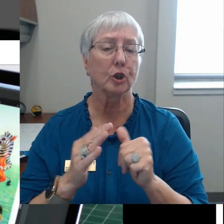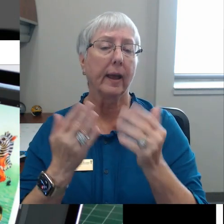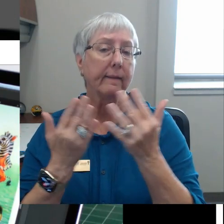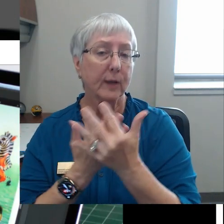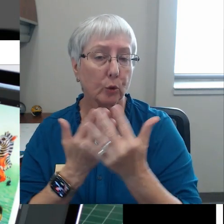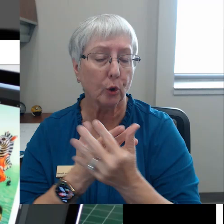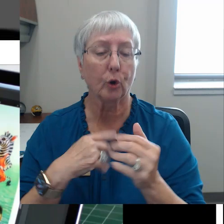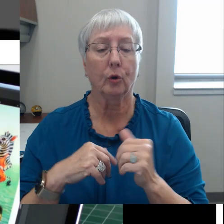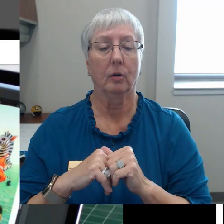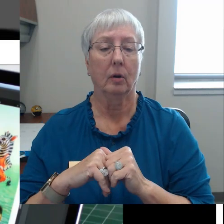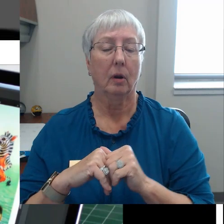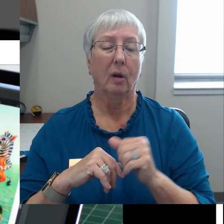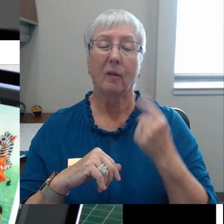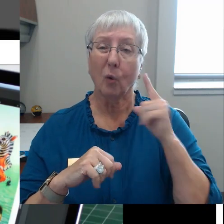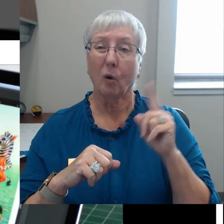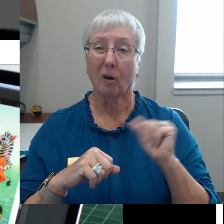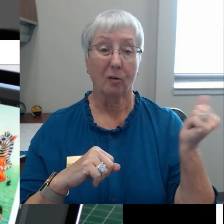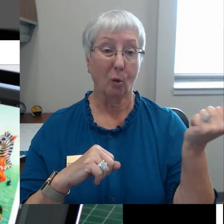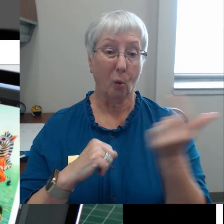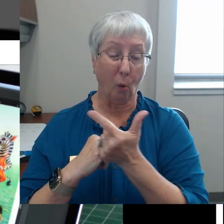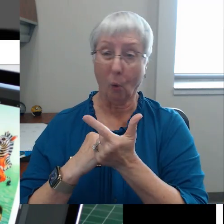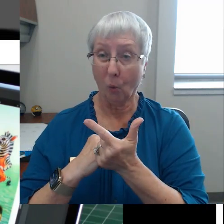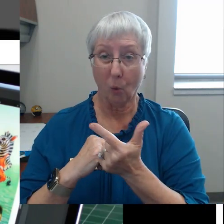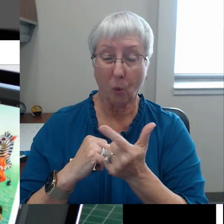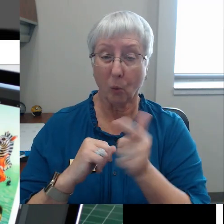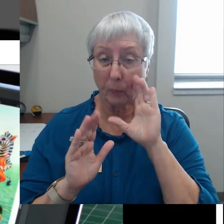either for the overall piece or in specific areas.